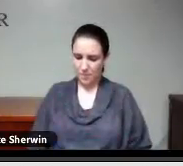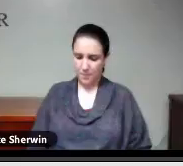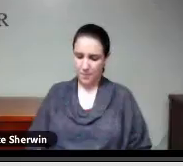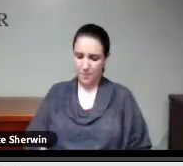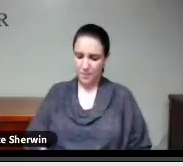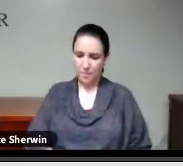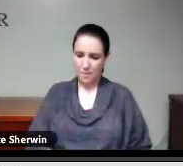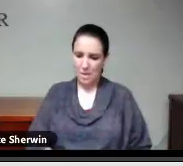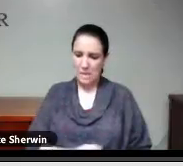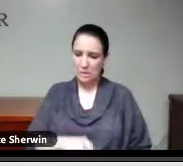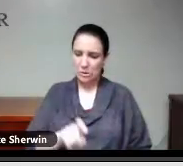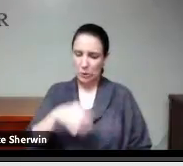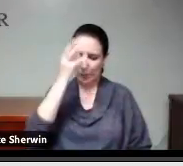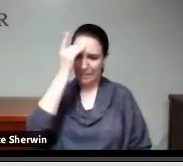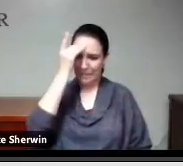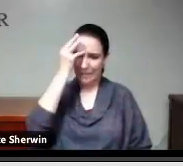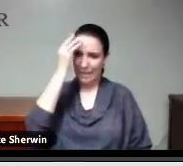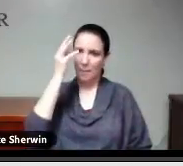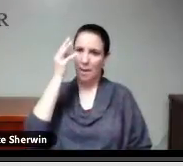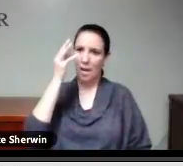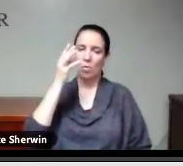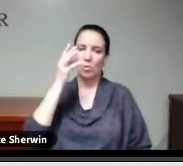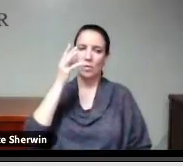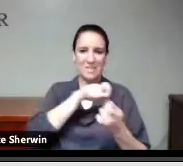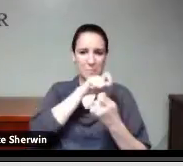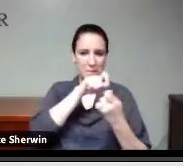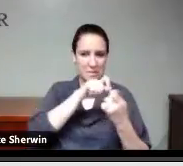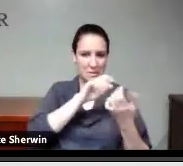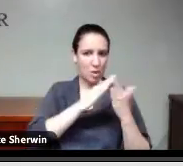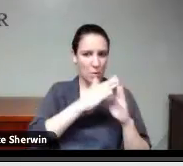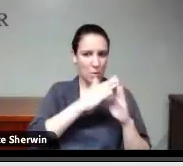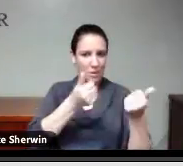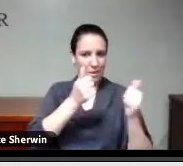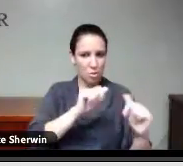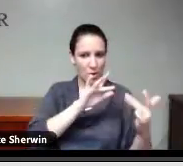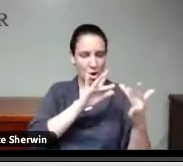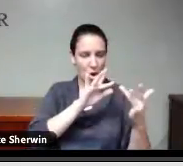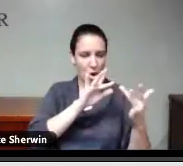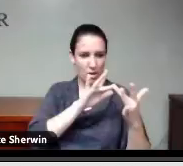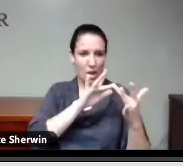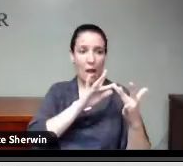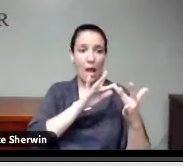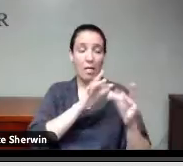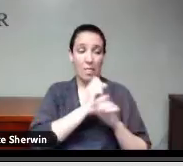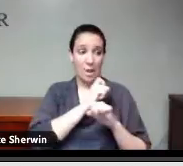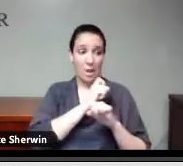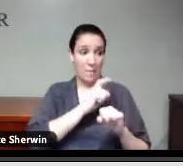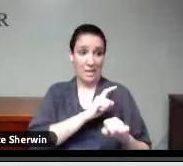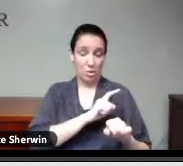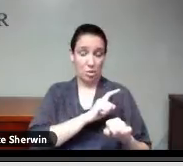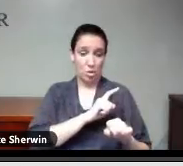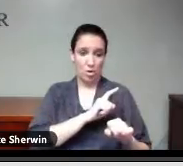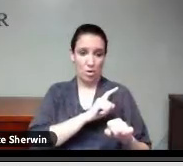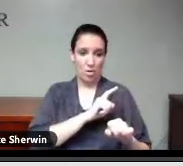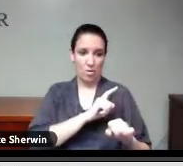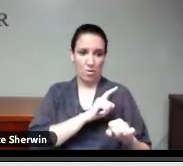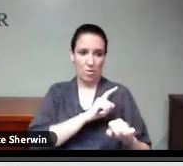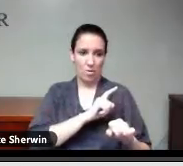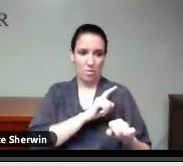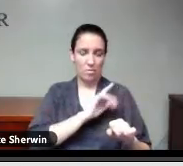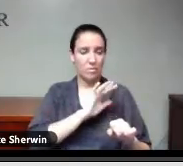think about the very particular community that you're trying to reach out to, and then making sure that your metrics are taking